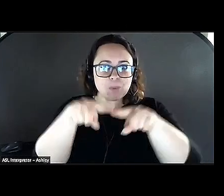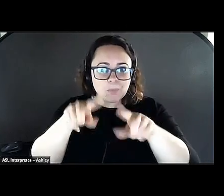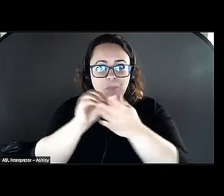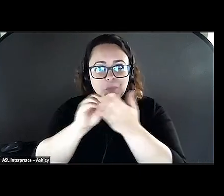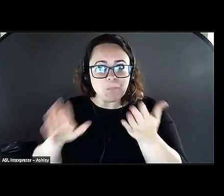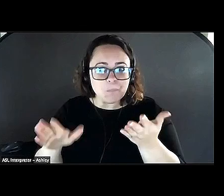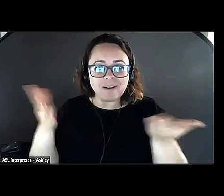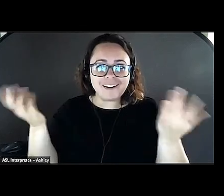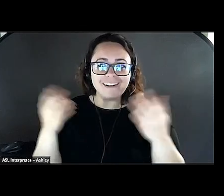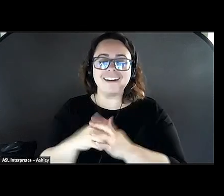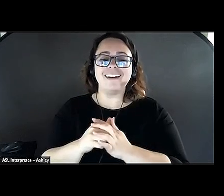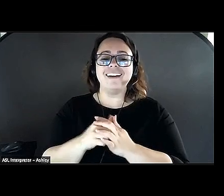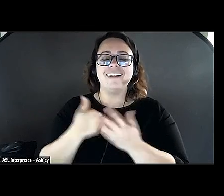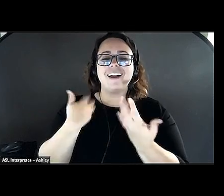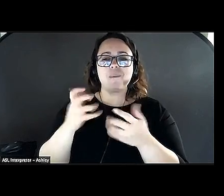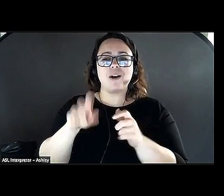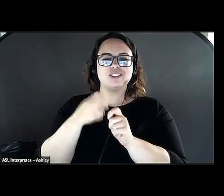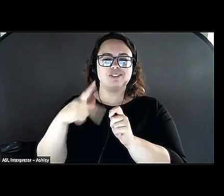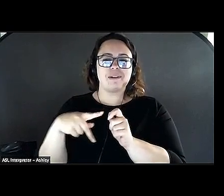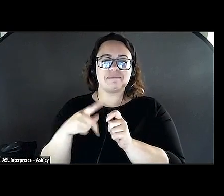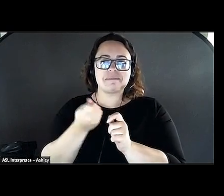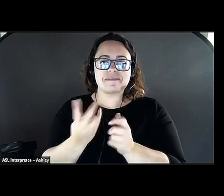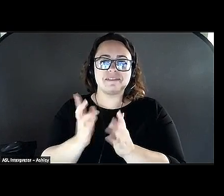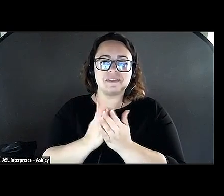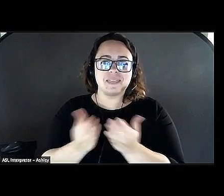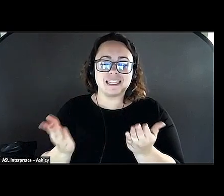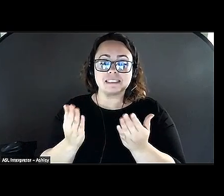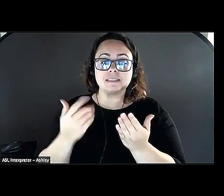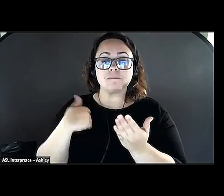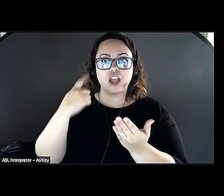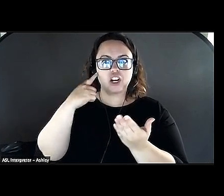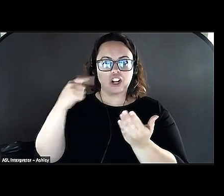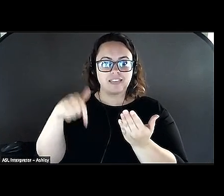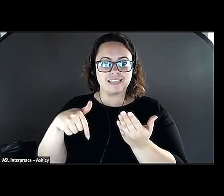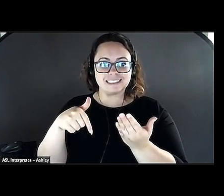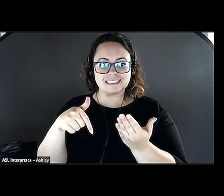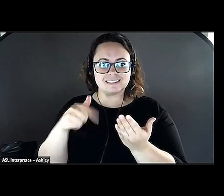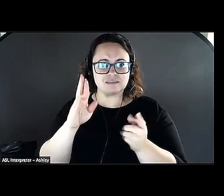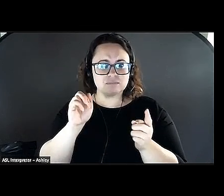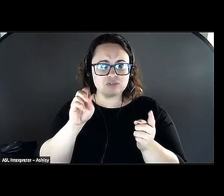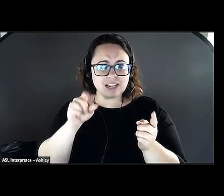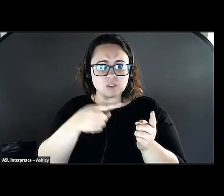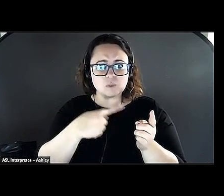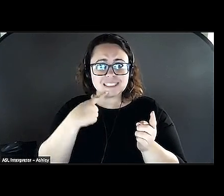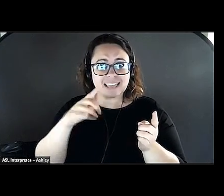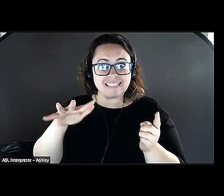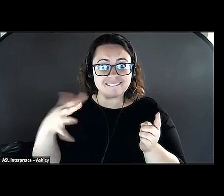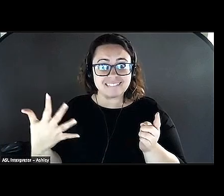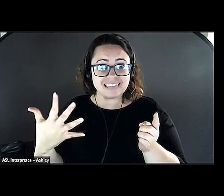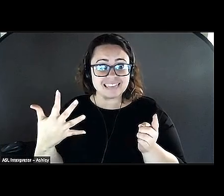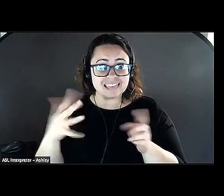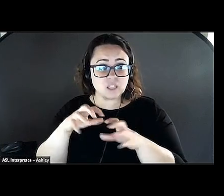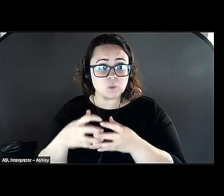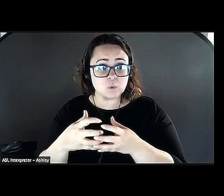And as I like to wrap up things, I heard this is the, Brenda, you say this is the 5th, correct?